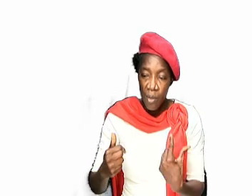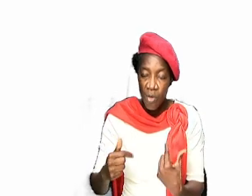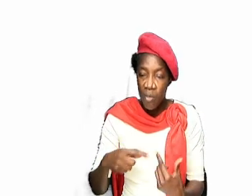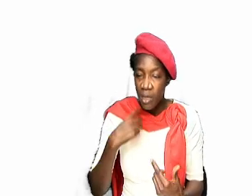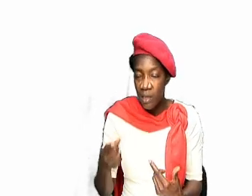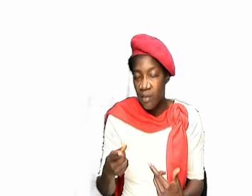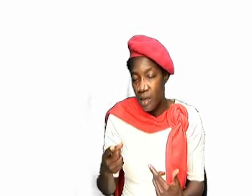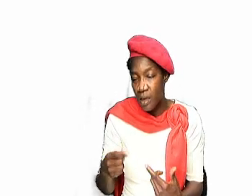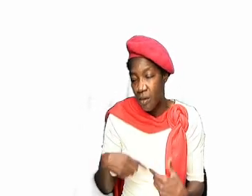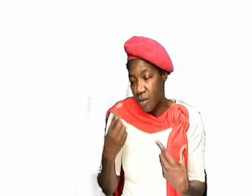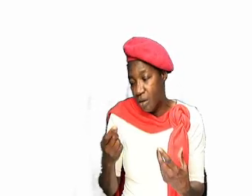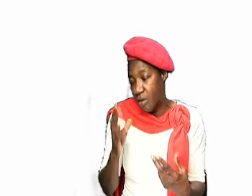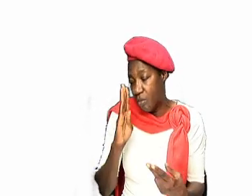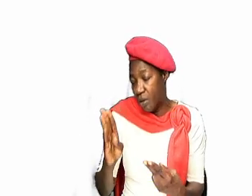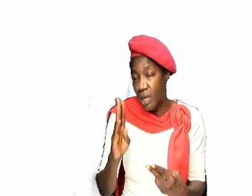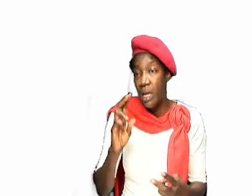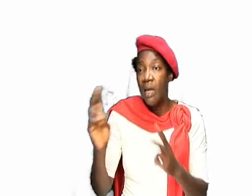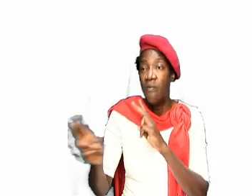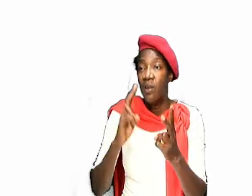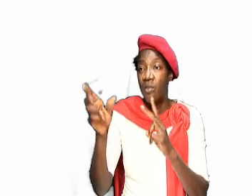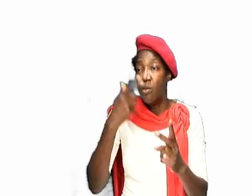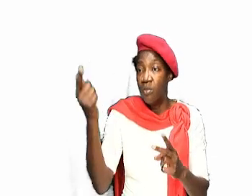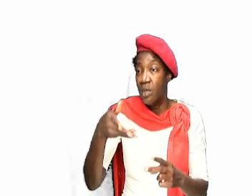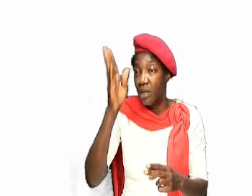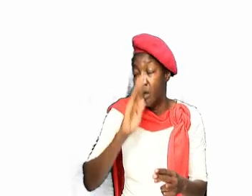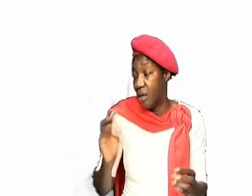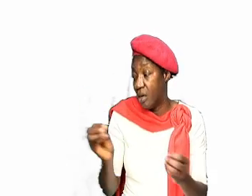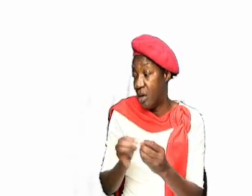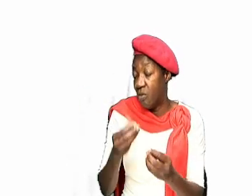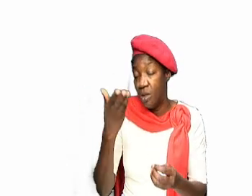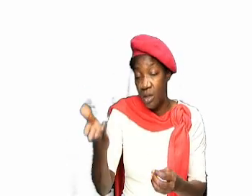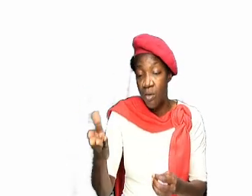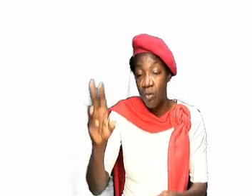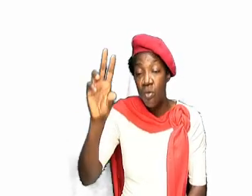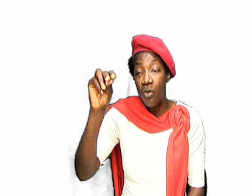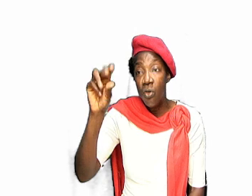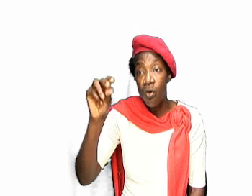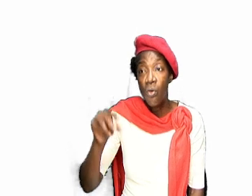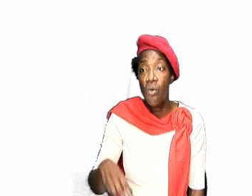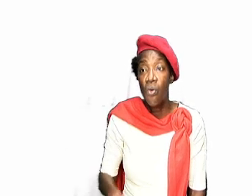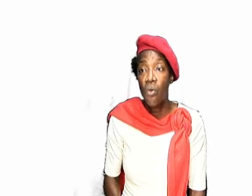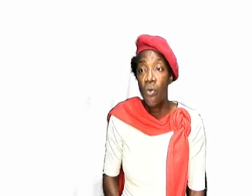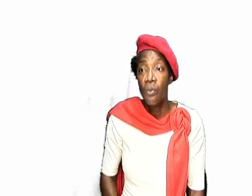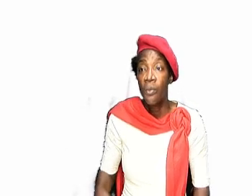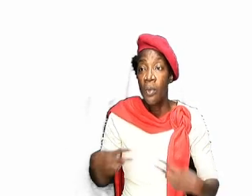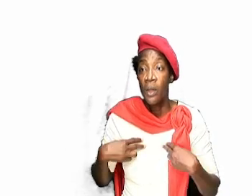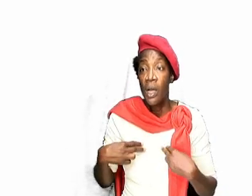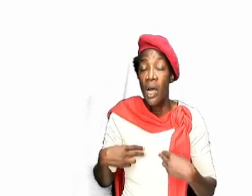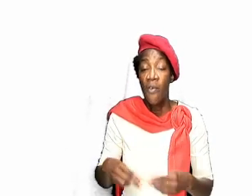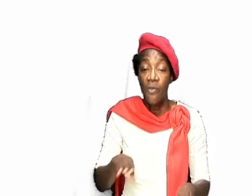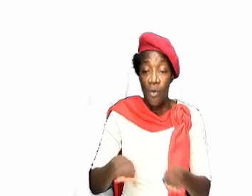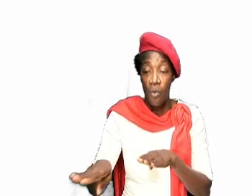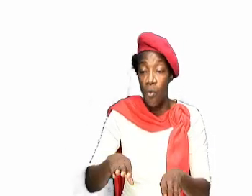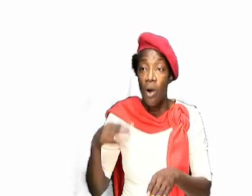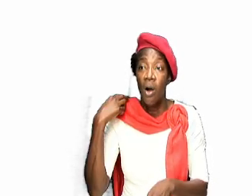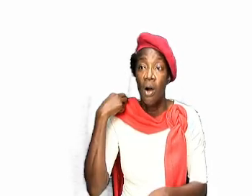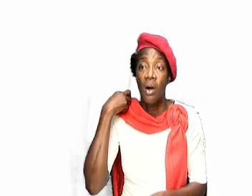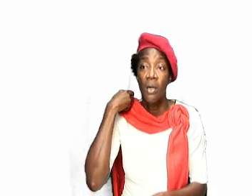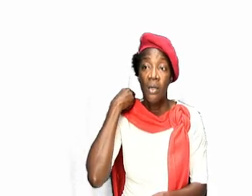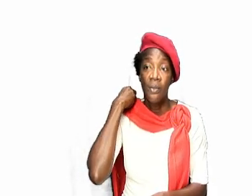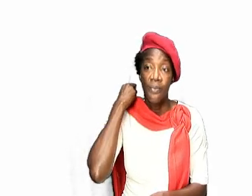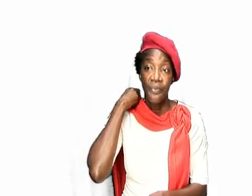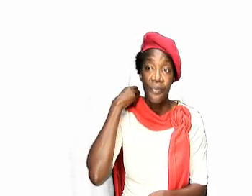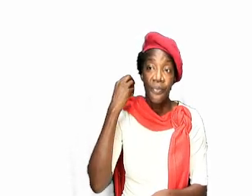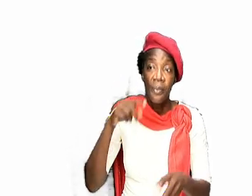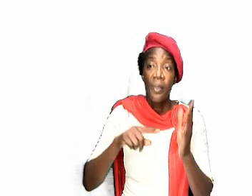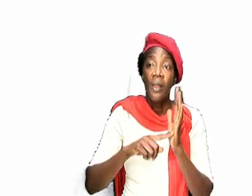be victorious because God is with us. Not like that. We have to walk with the Lord. We have to dedicate ourselves with